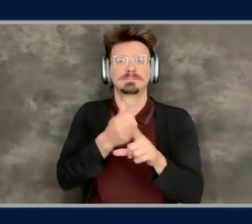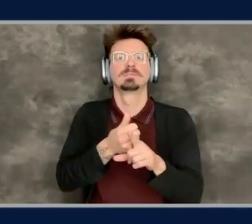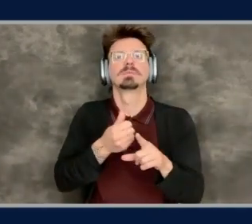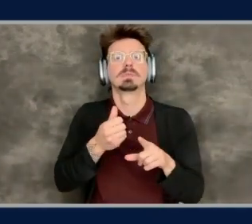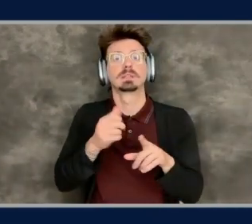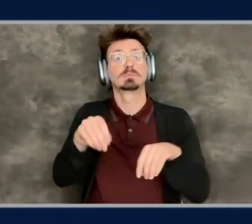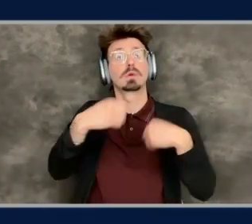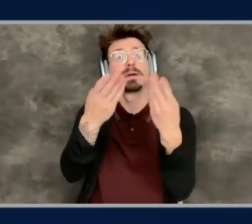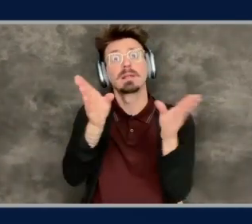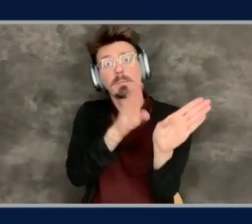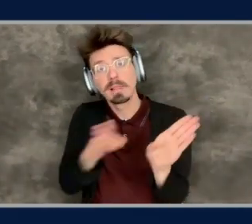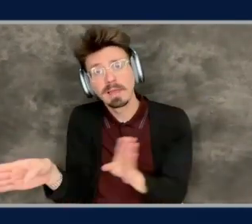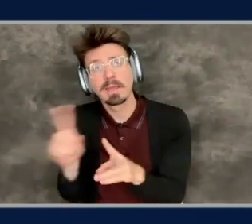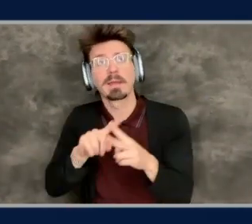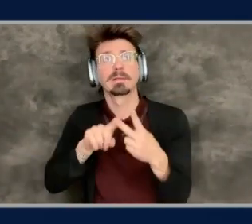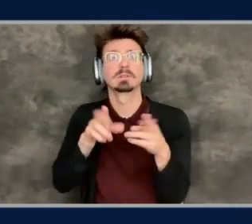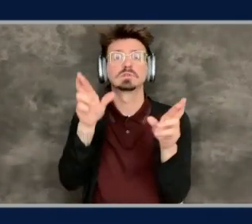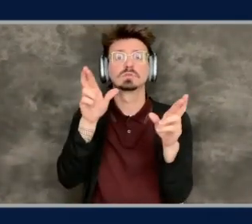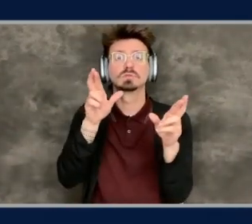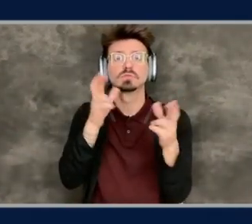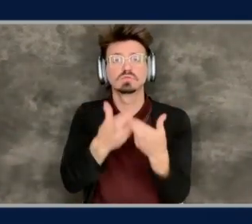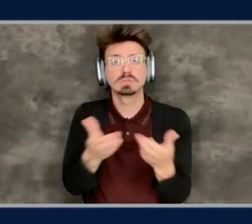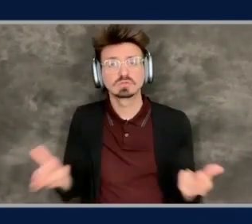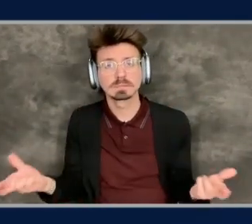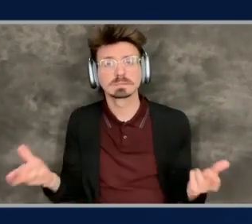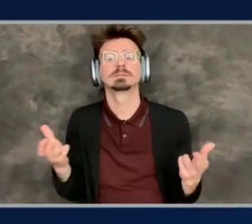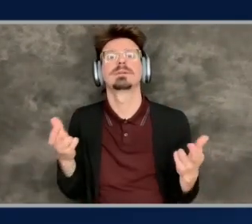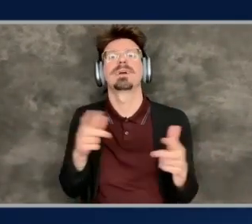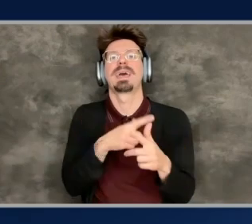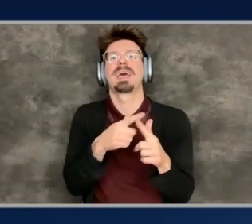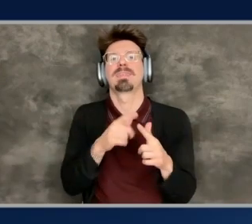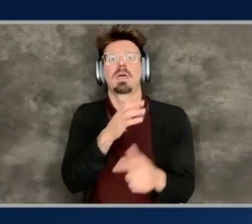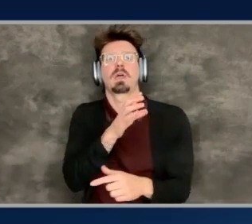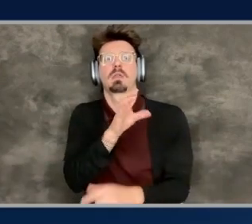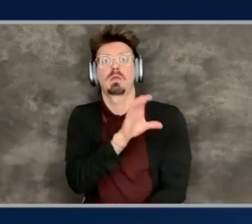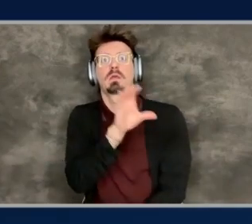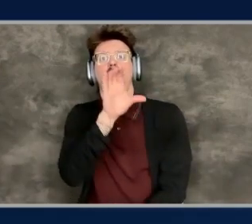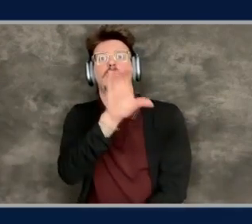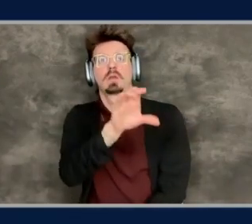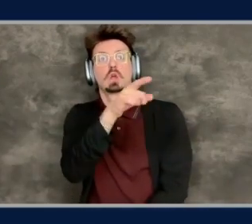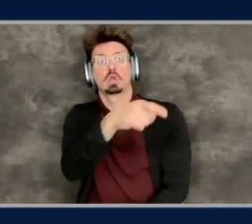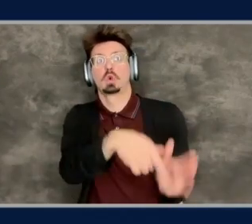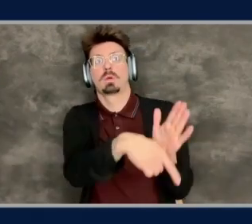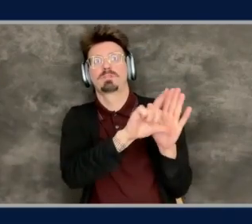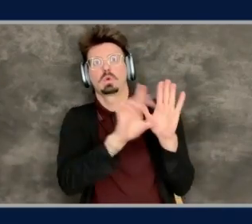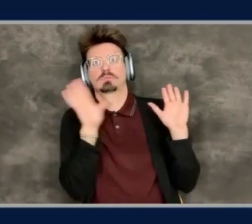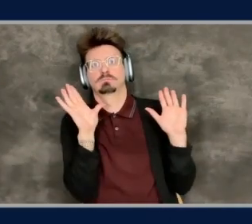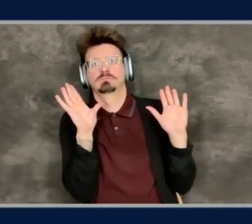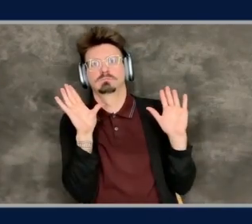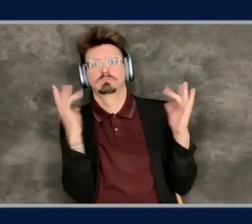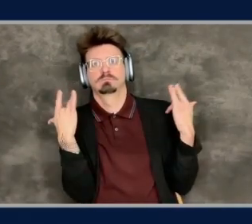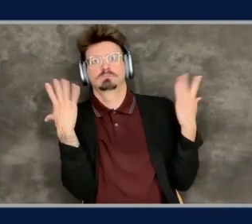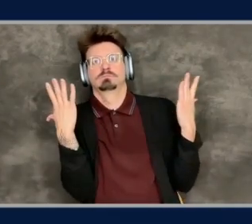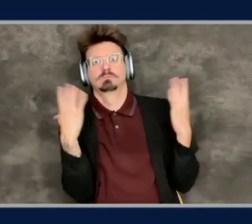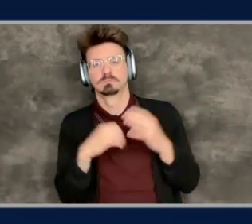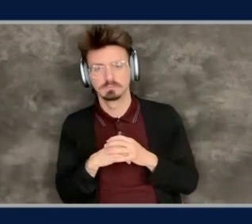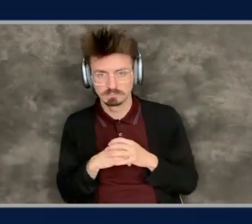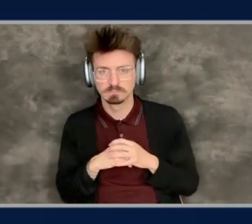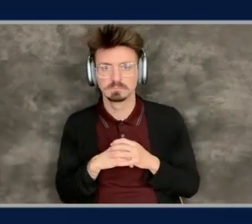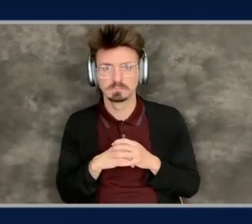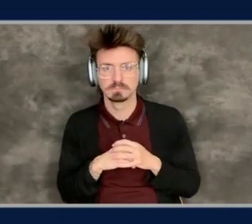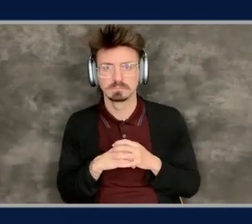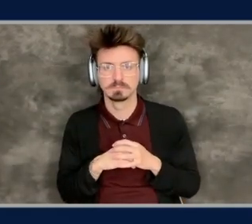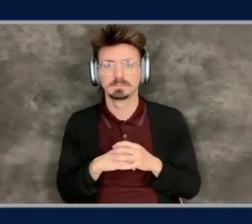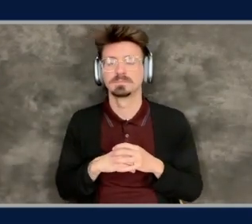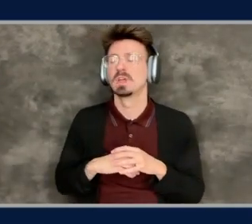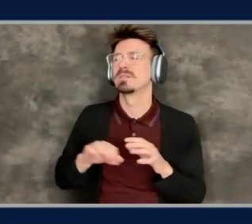the resources, and then you review this. It's expediting what you would do as the developer. You nailed it right there. Like, yeah. Because there is another point which I